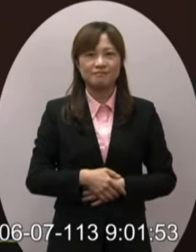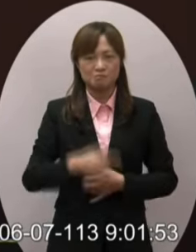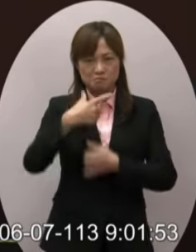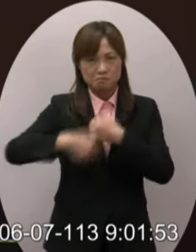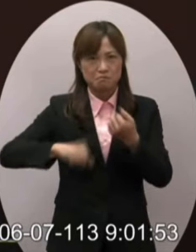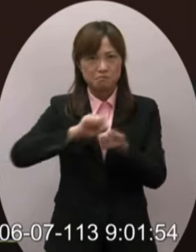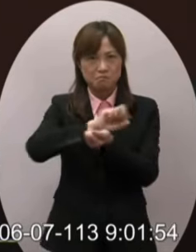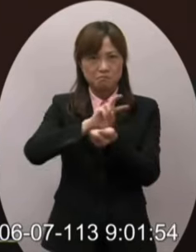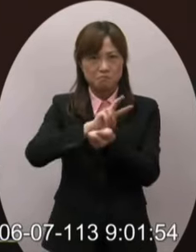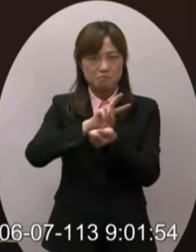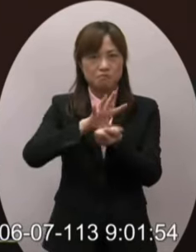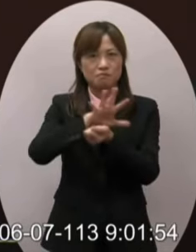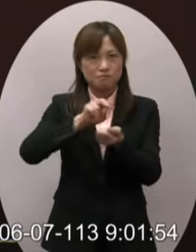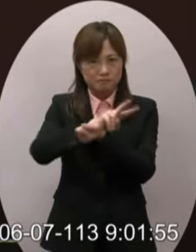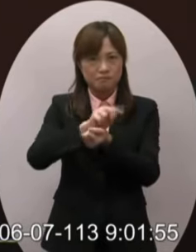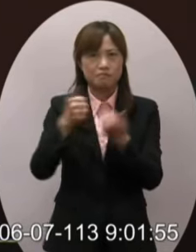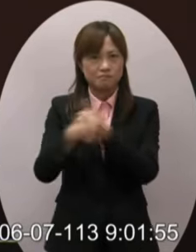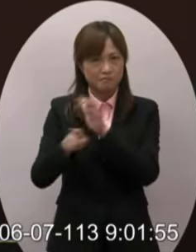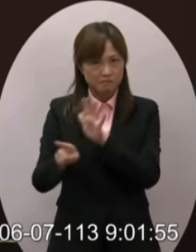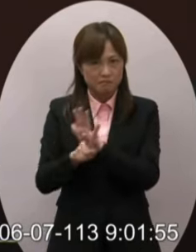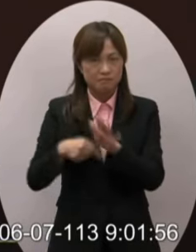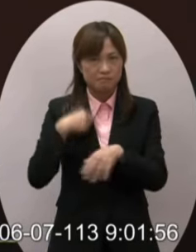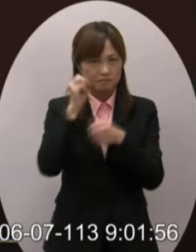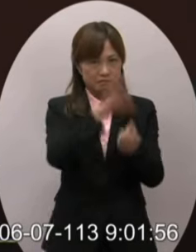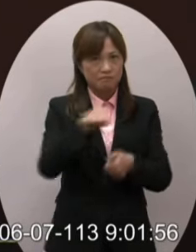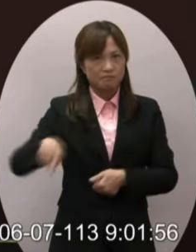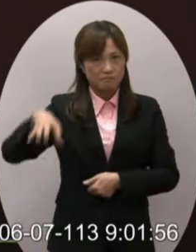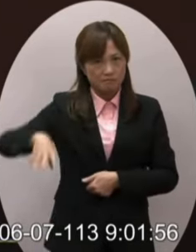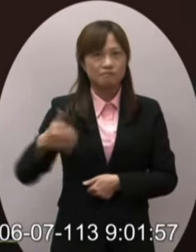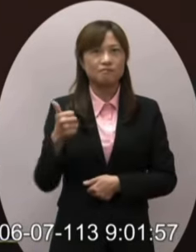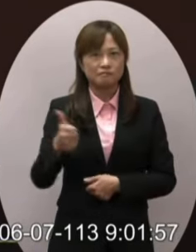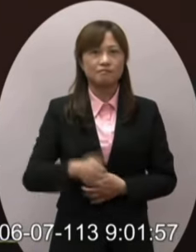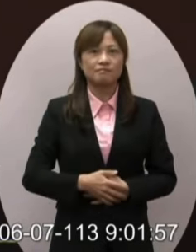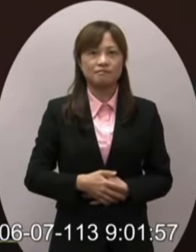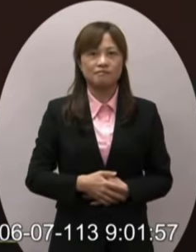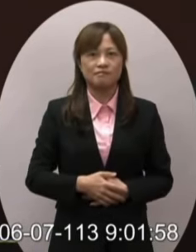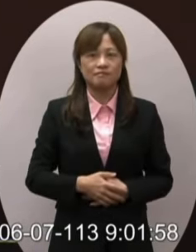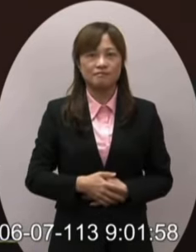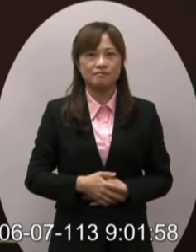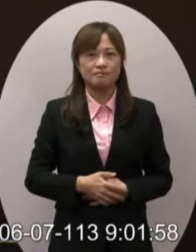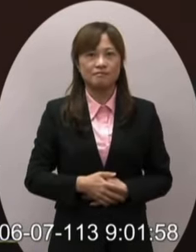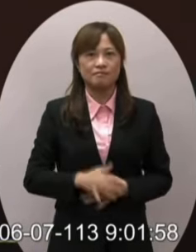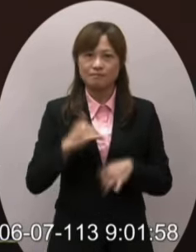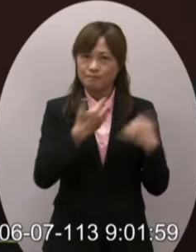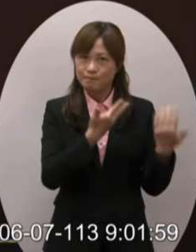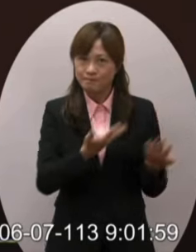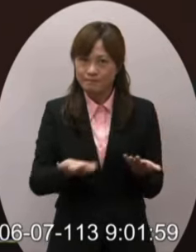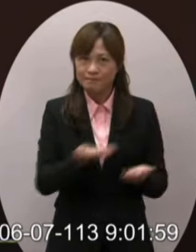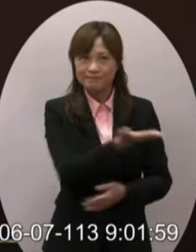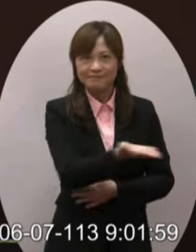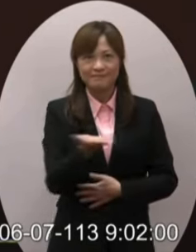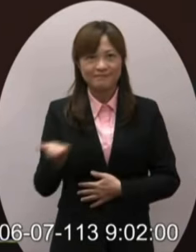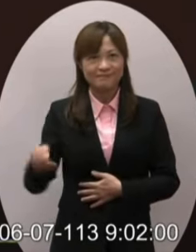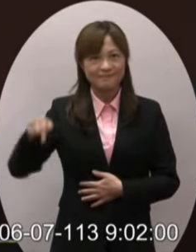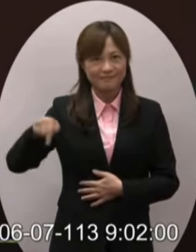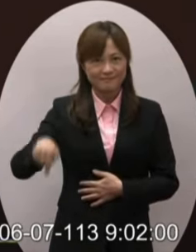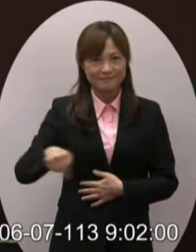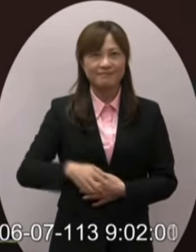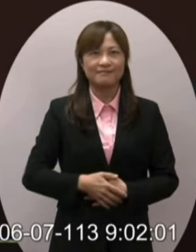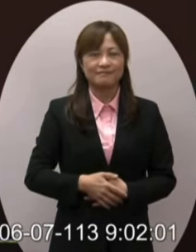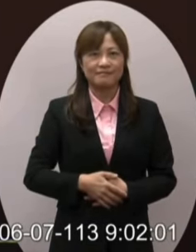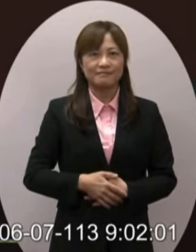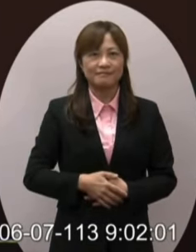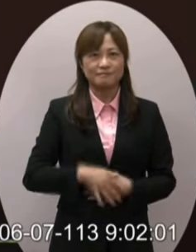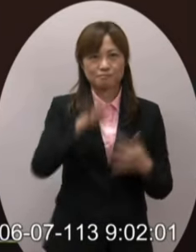that represents Yunlin County.I would like to sincerely welcome you to establish your